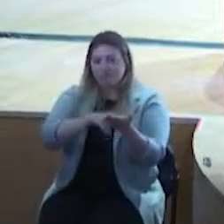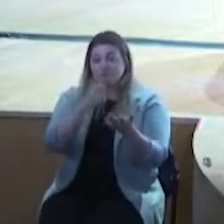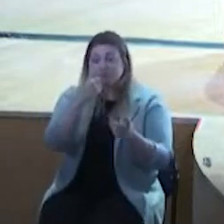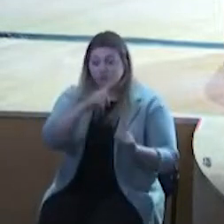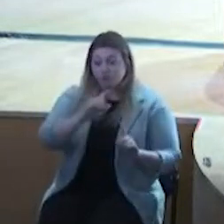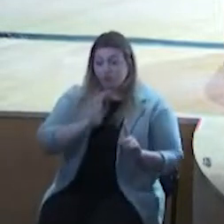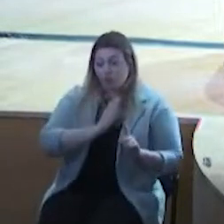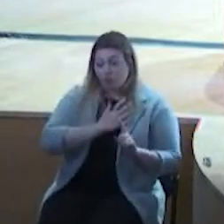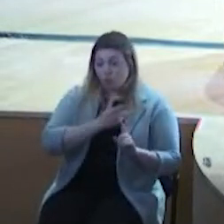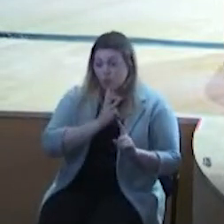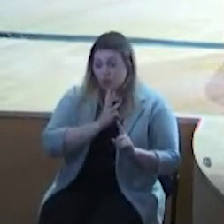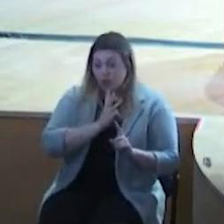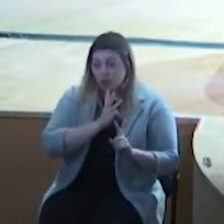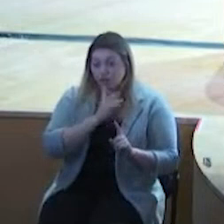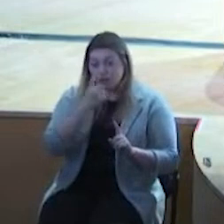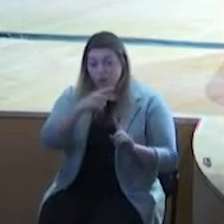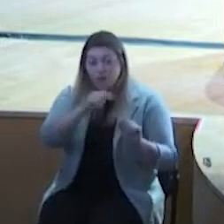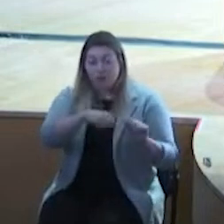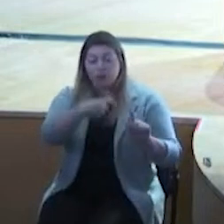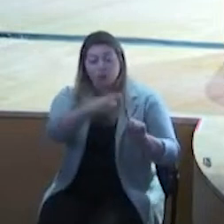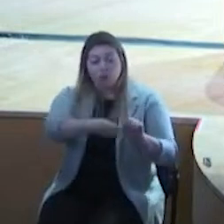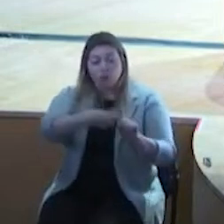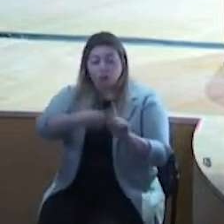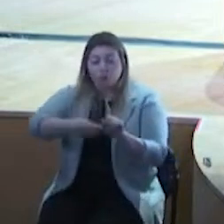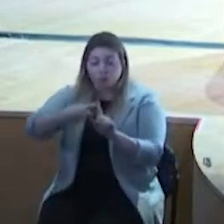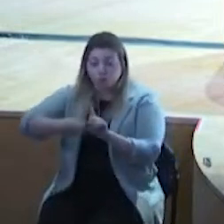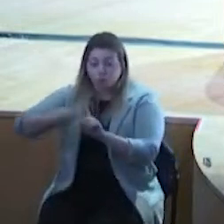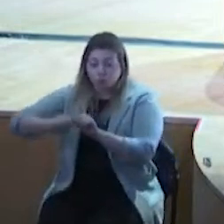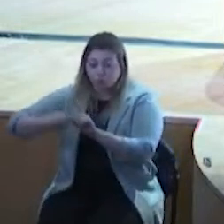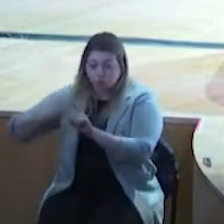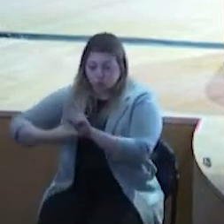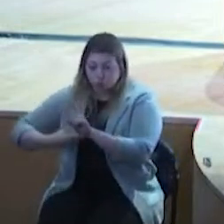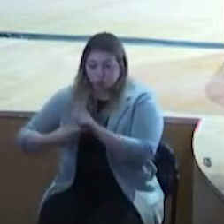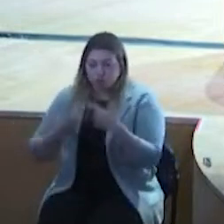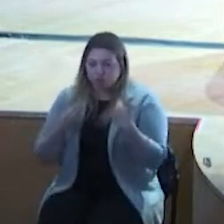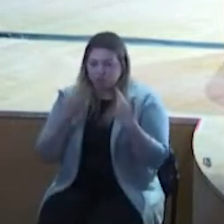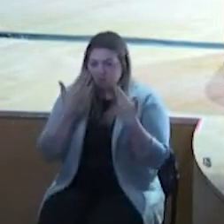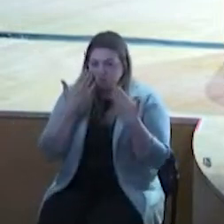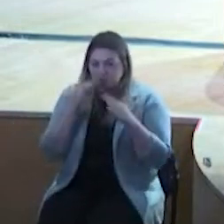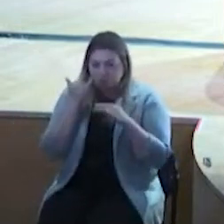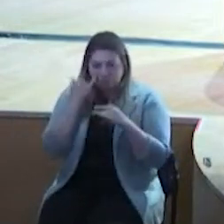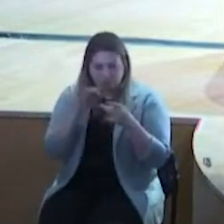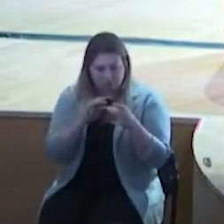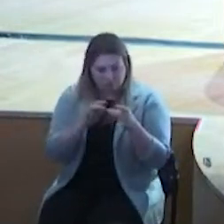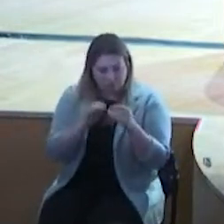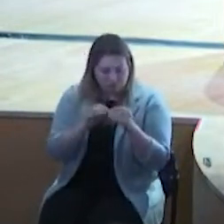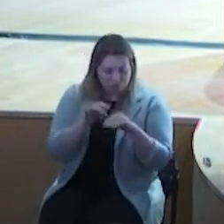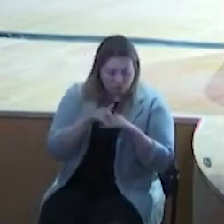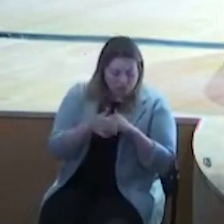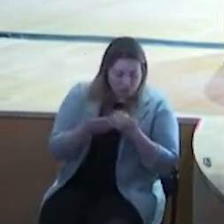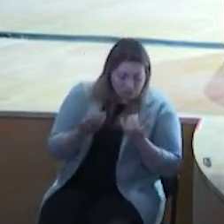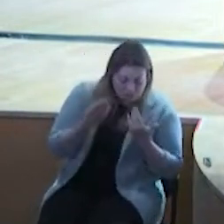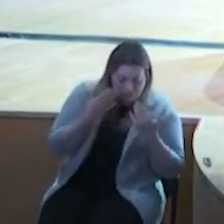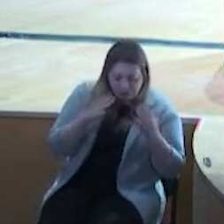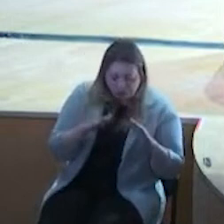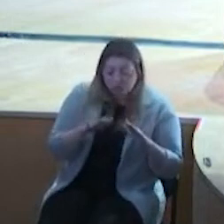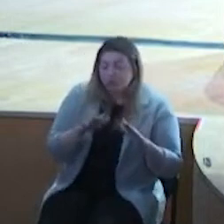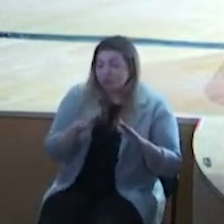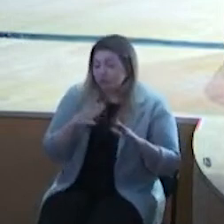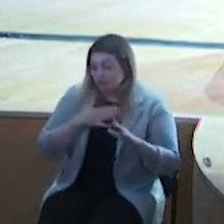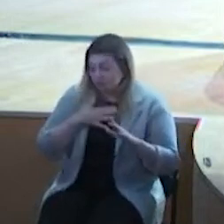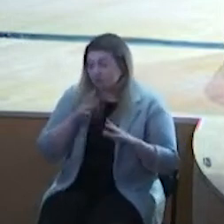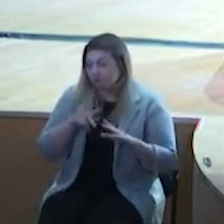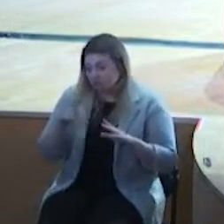water and to lease our water. Don't know if I said it earlier, but in my PowerPoint